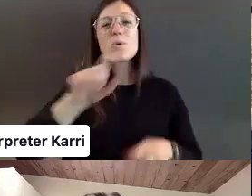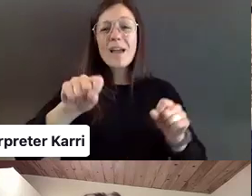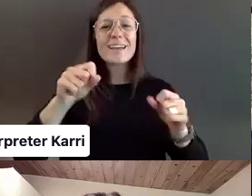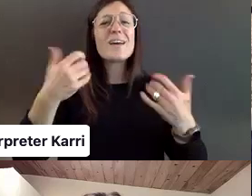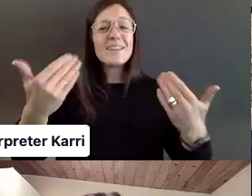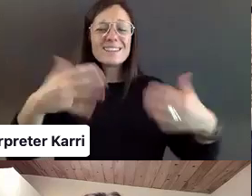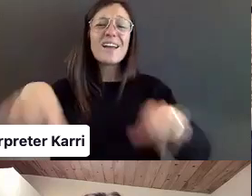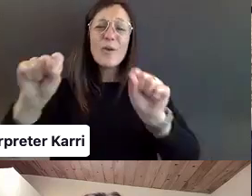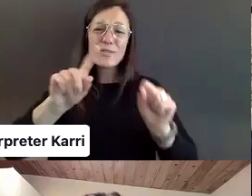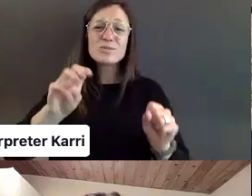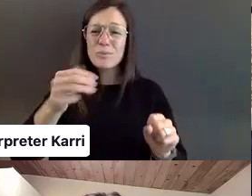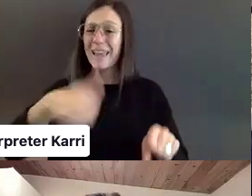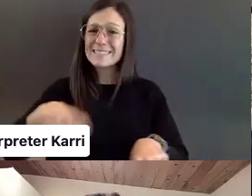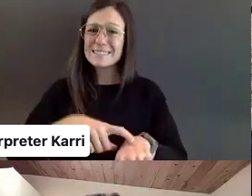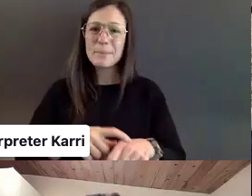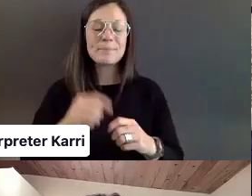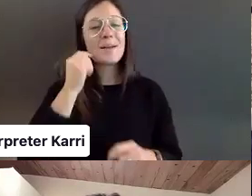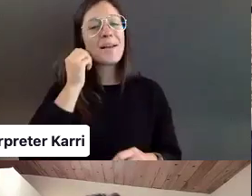ahead, obviously.